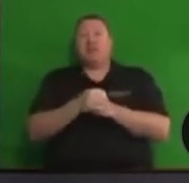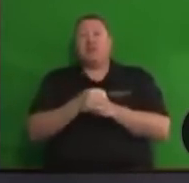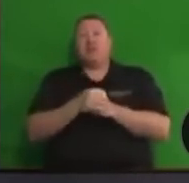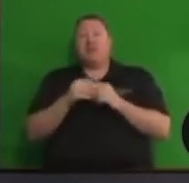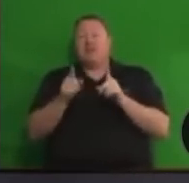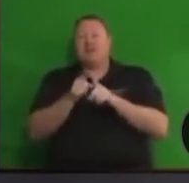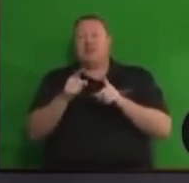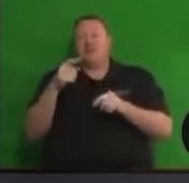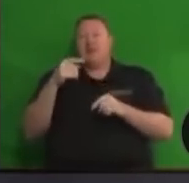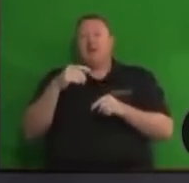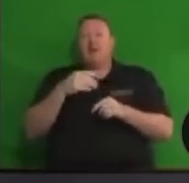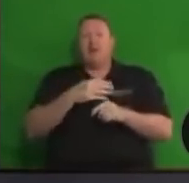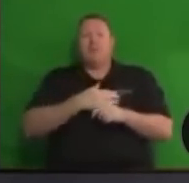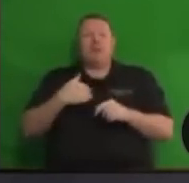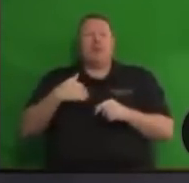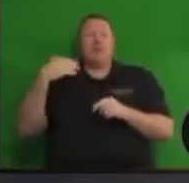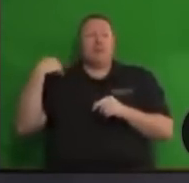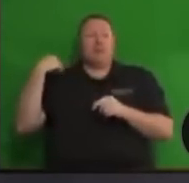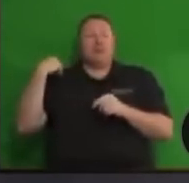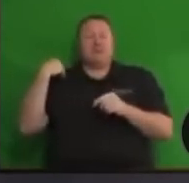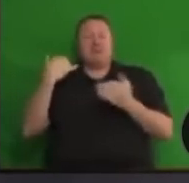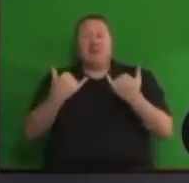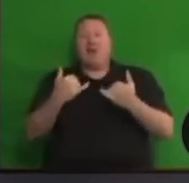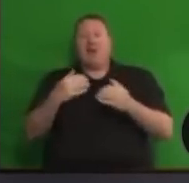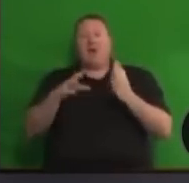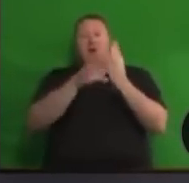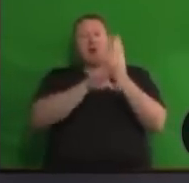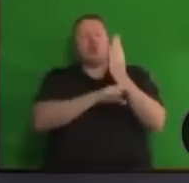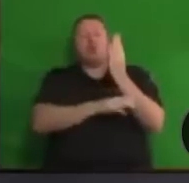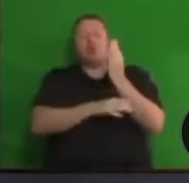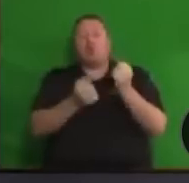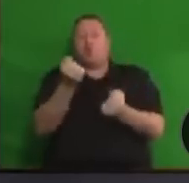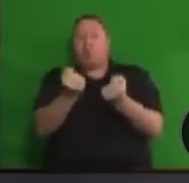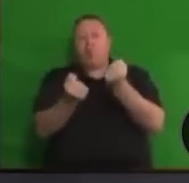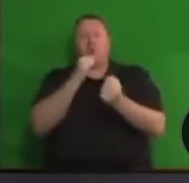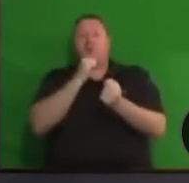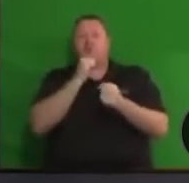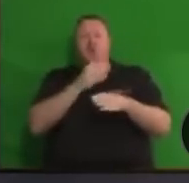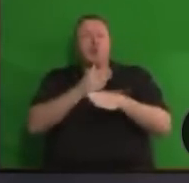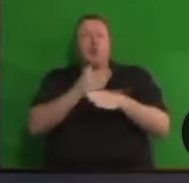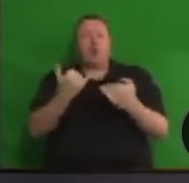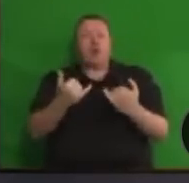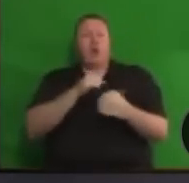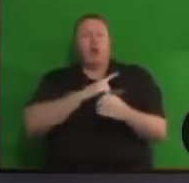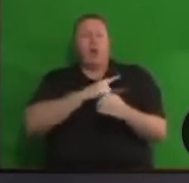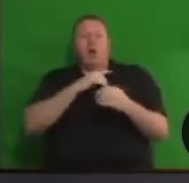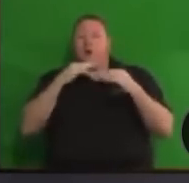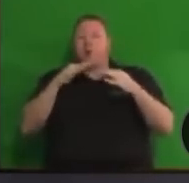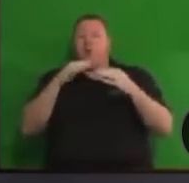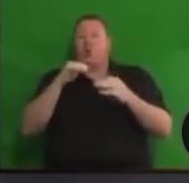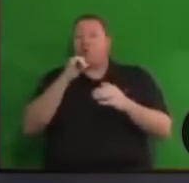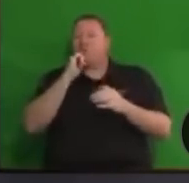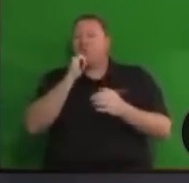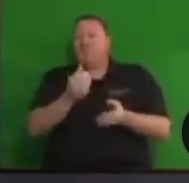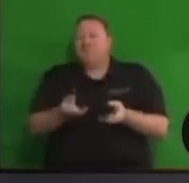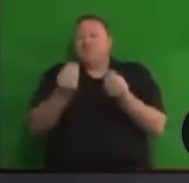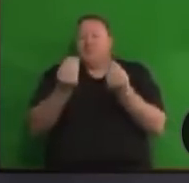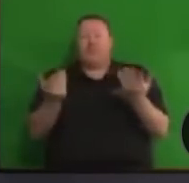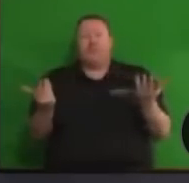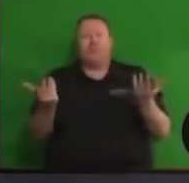the Constitutional Court is currently not operating because of a lack of water. Right now, I was invited to go visit